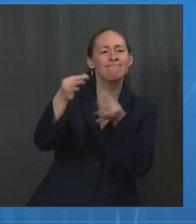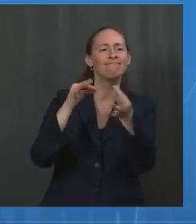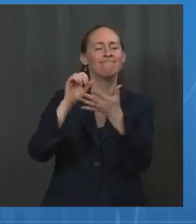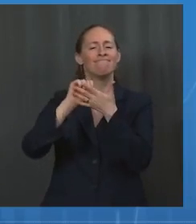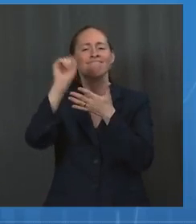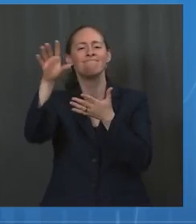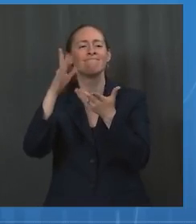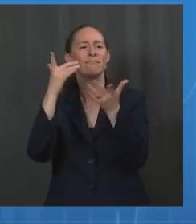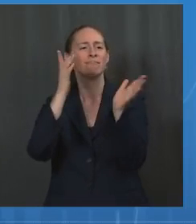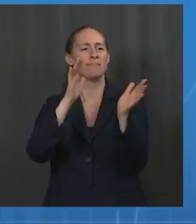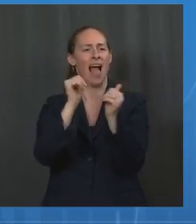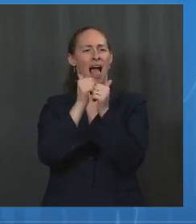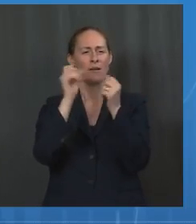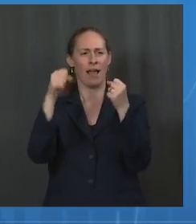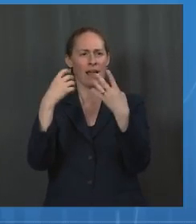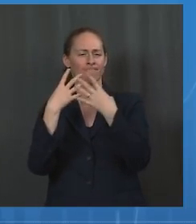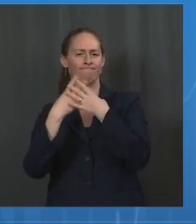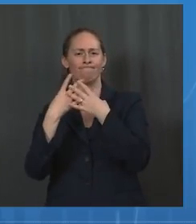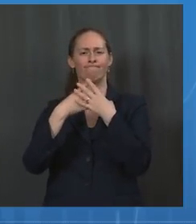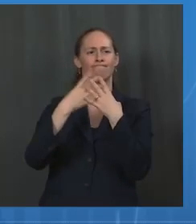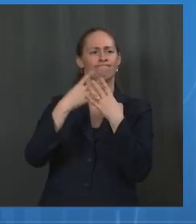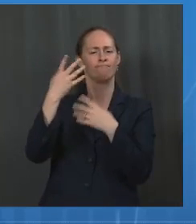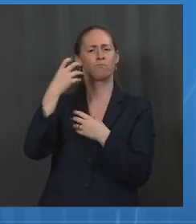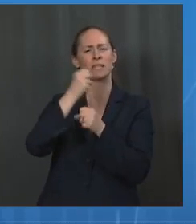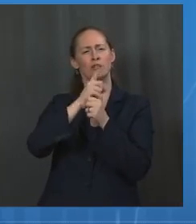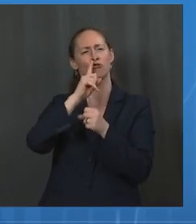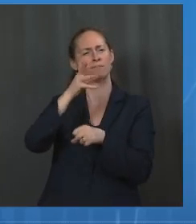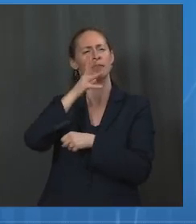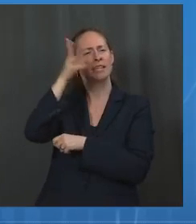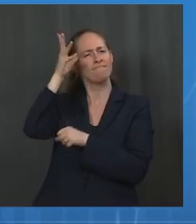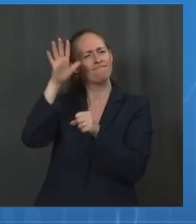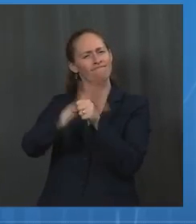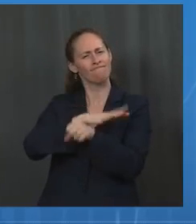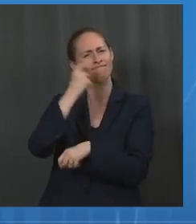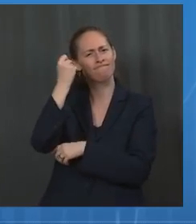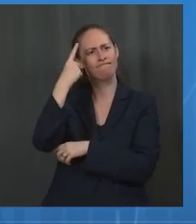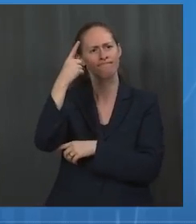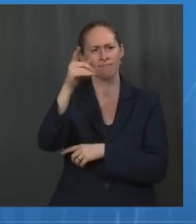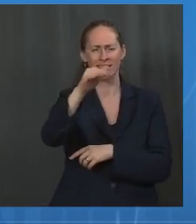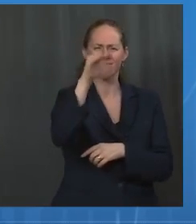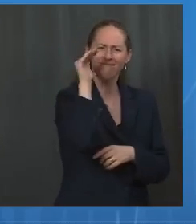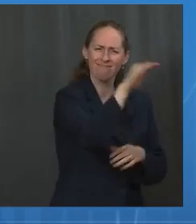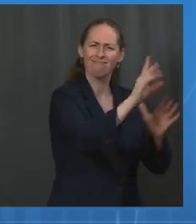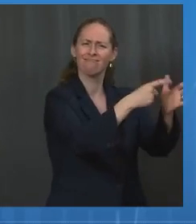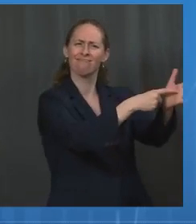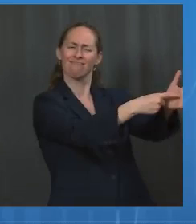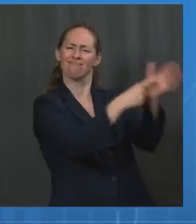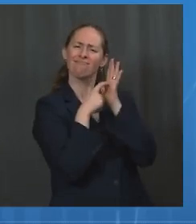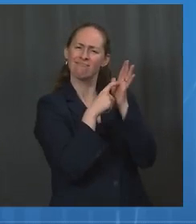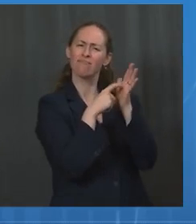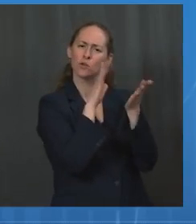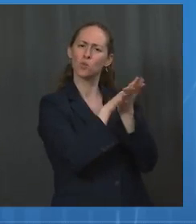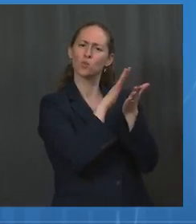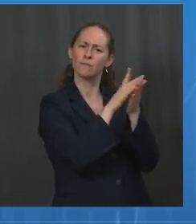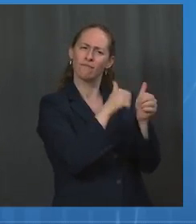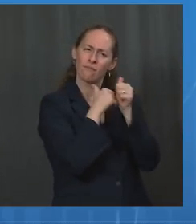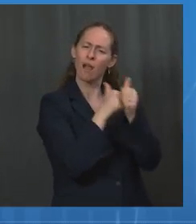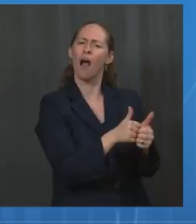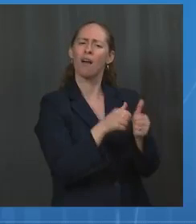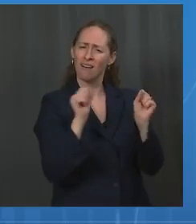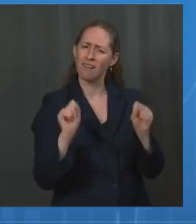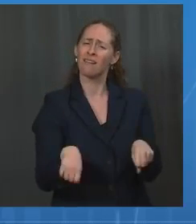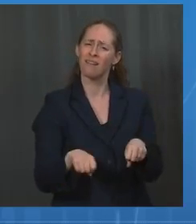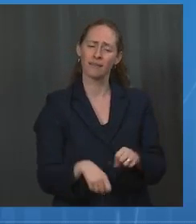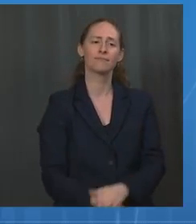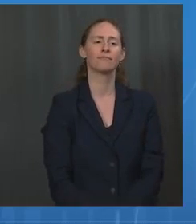to understand what they should be asking of, indeed expecting of their school systems to keep their children safe. Unfortunately,